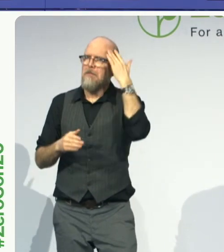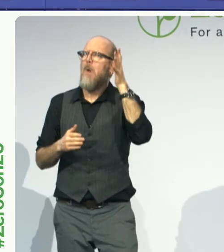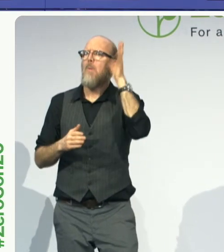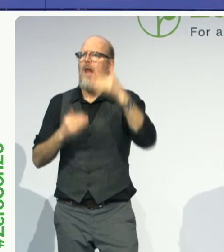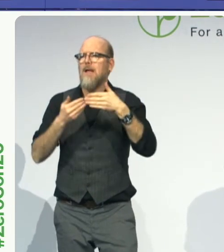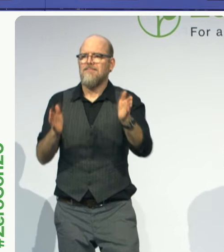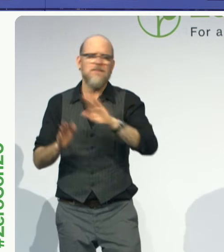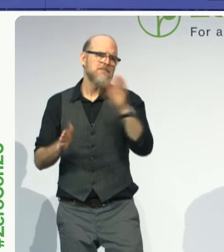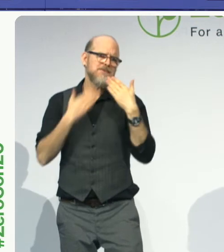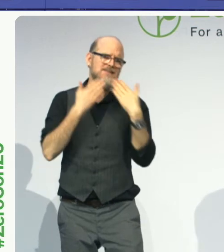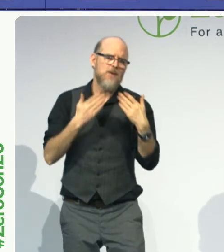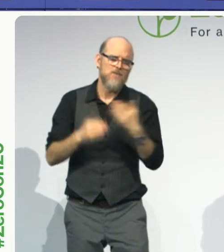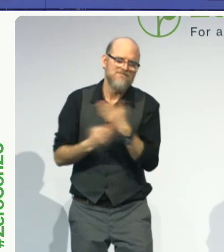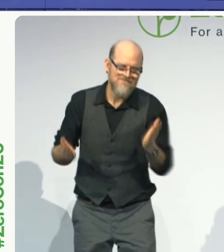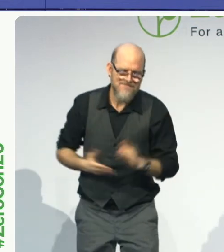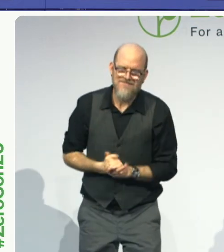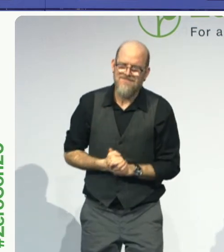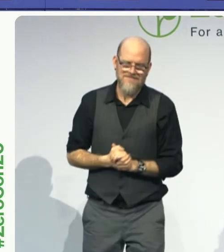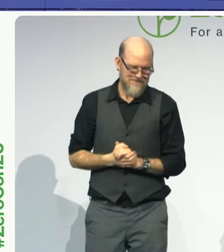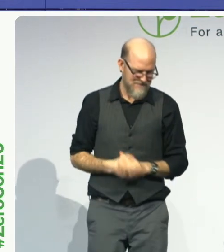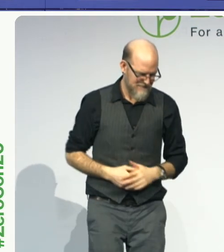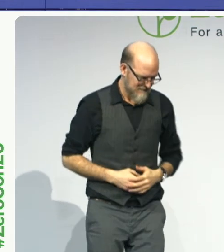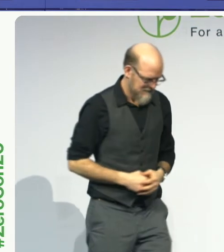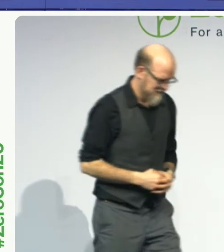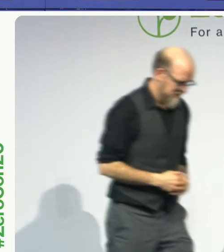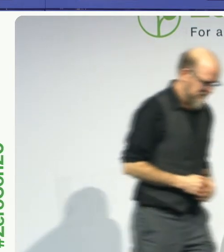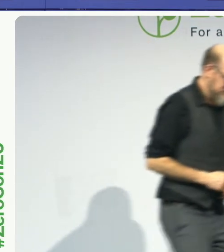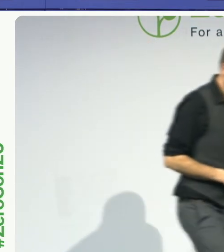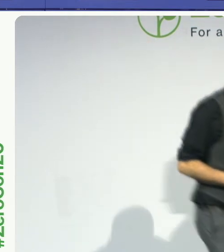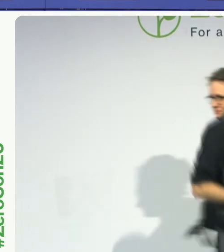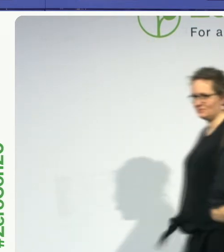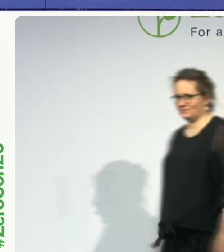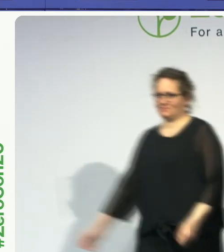Thank you very much for that. Appreciate it very much.